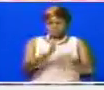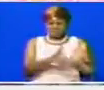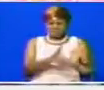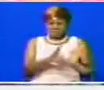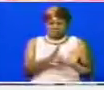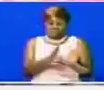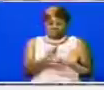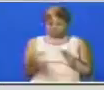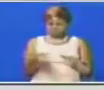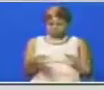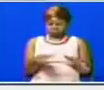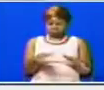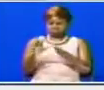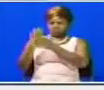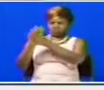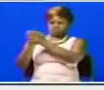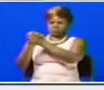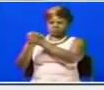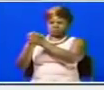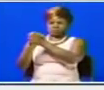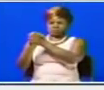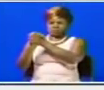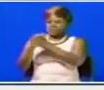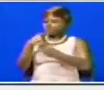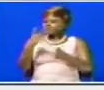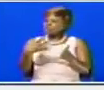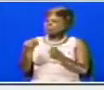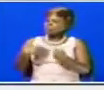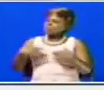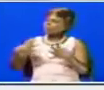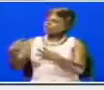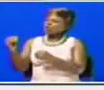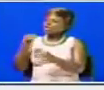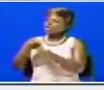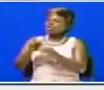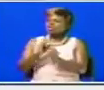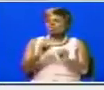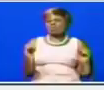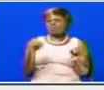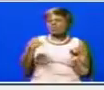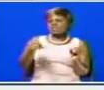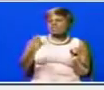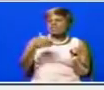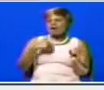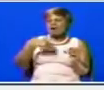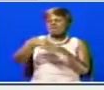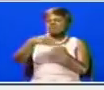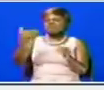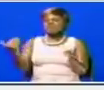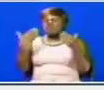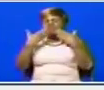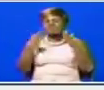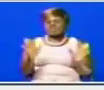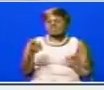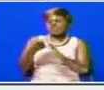rattled Jubilee Party. You told your people not to go for elections, and you said that you had withdrawn from